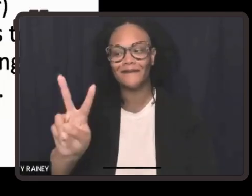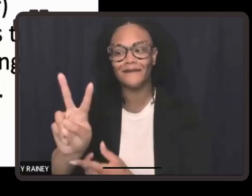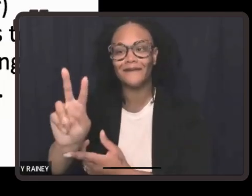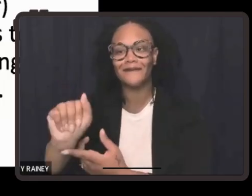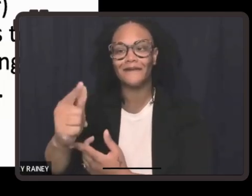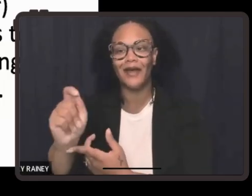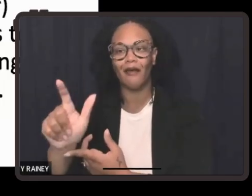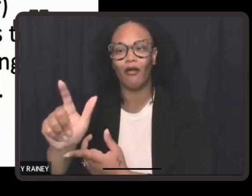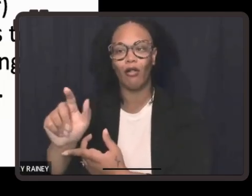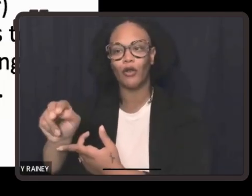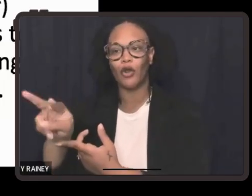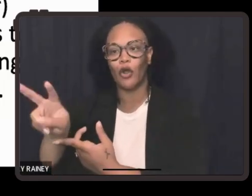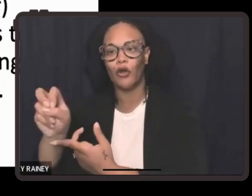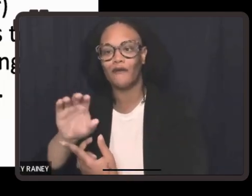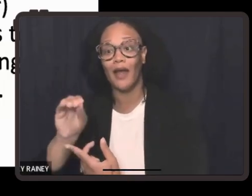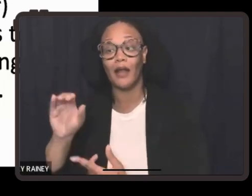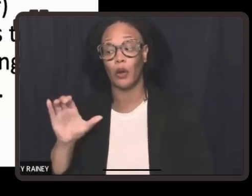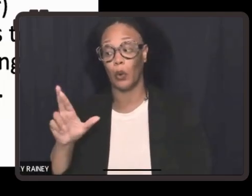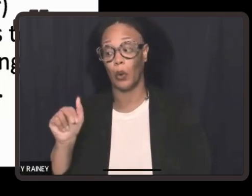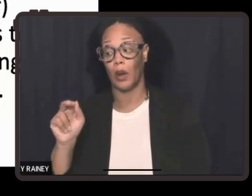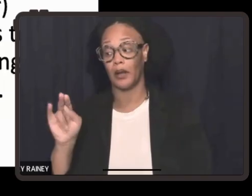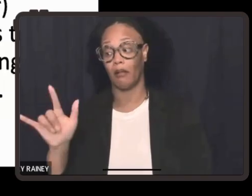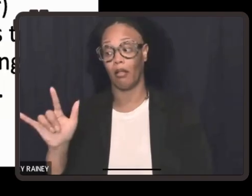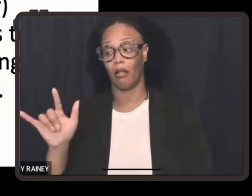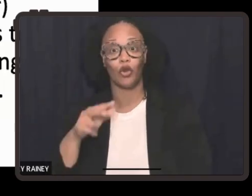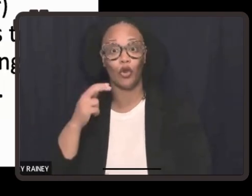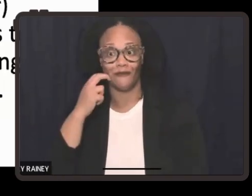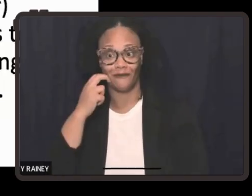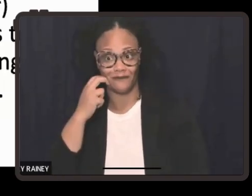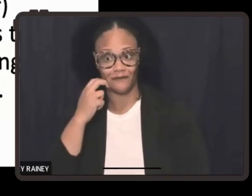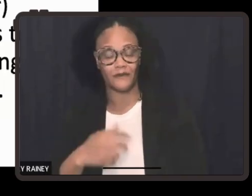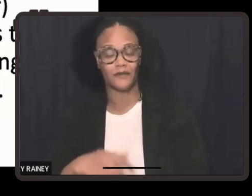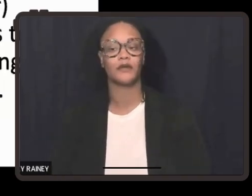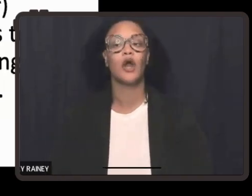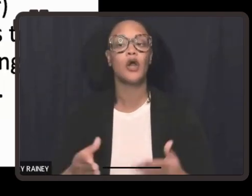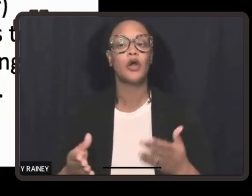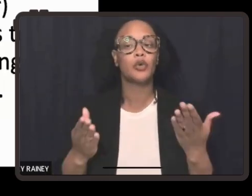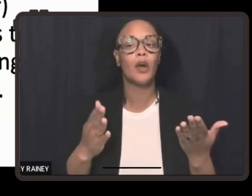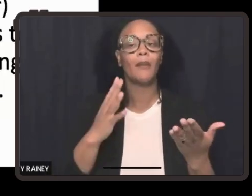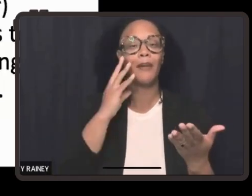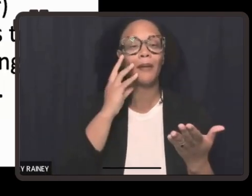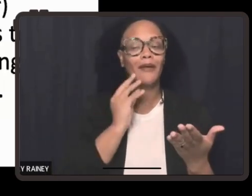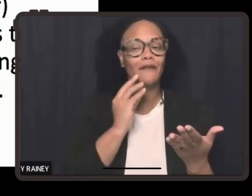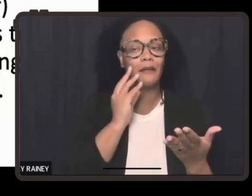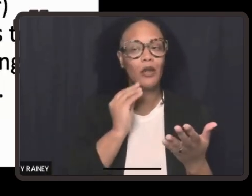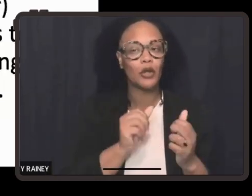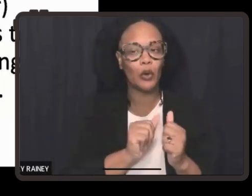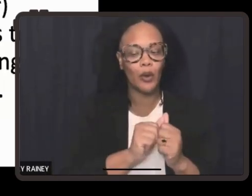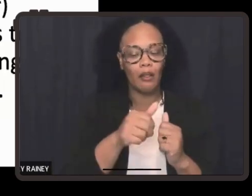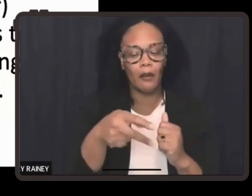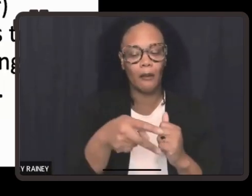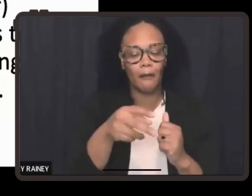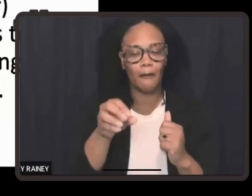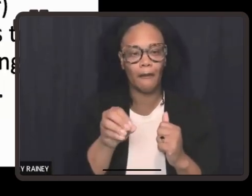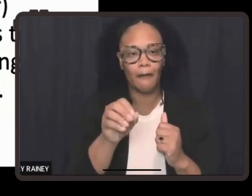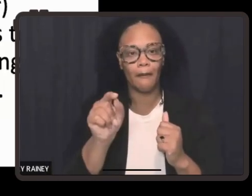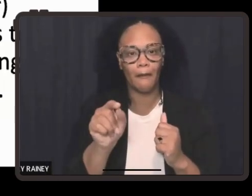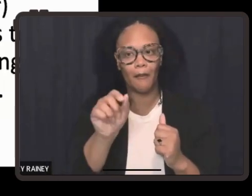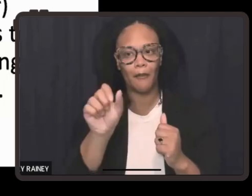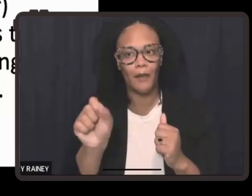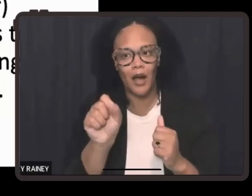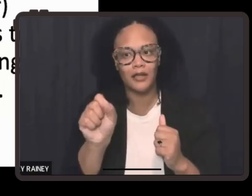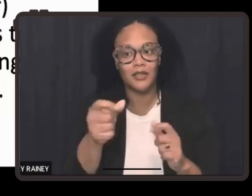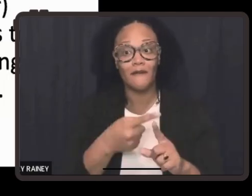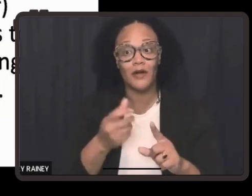POTS because of long COVID. So many people are much more aware of postural orthostatic